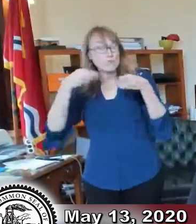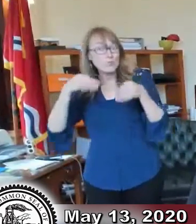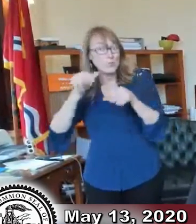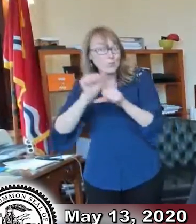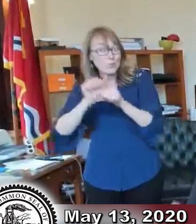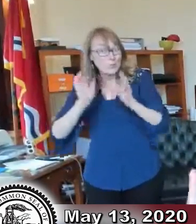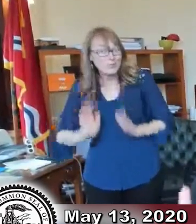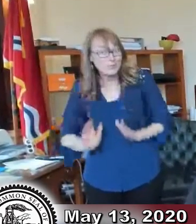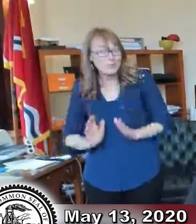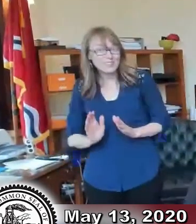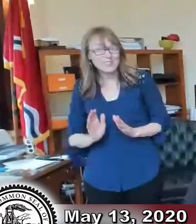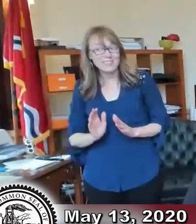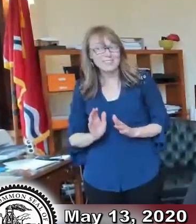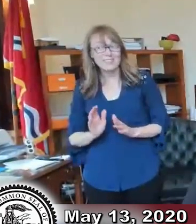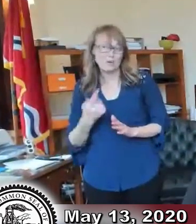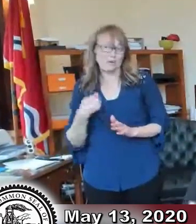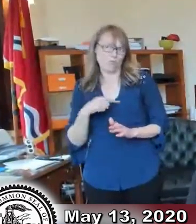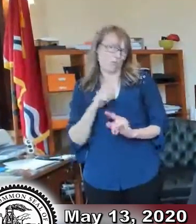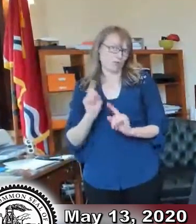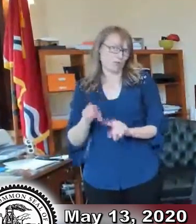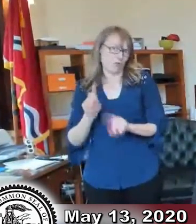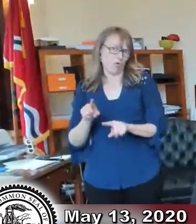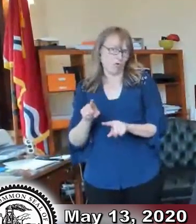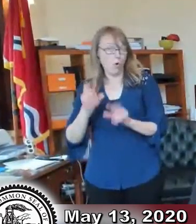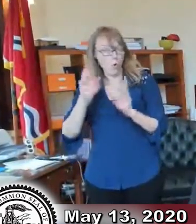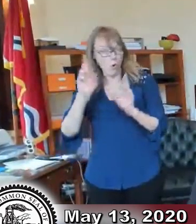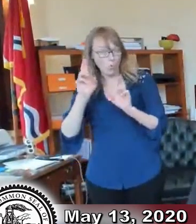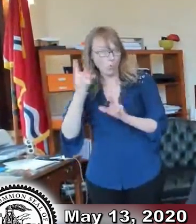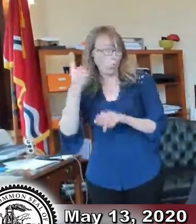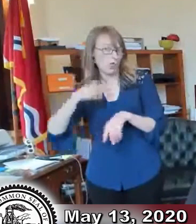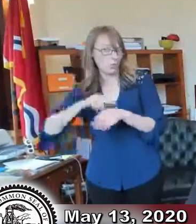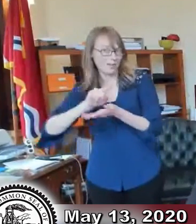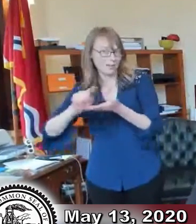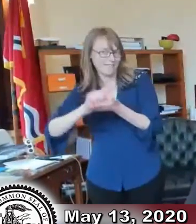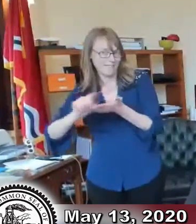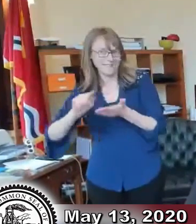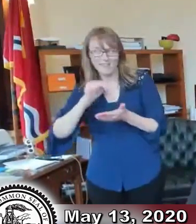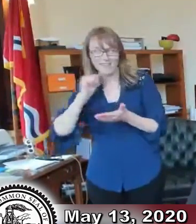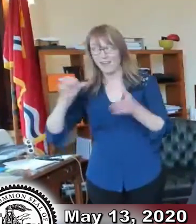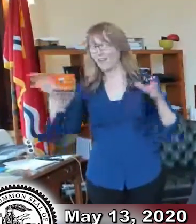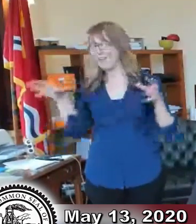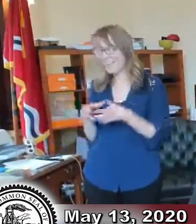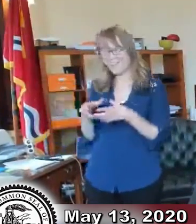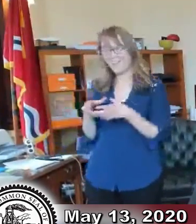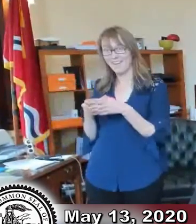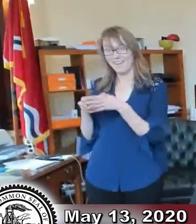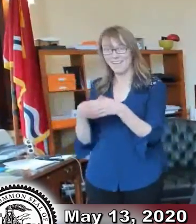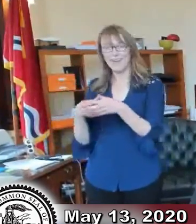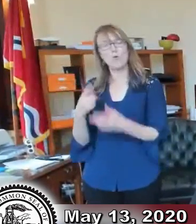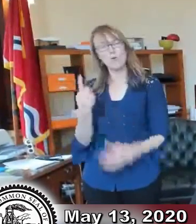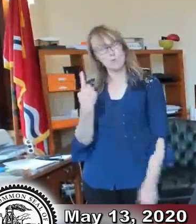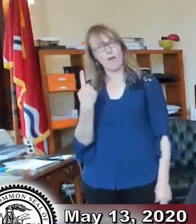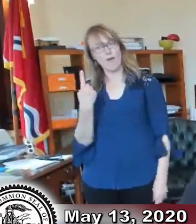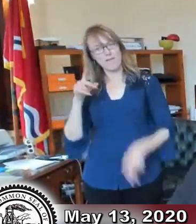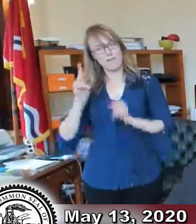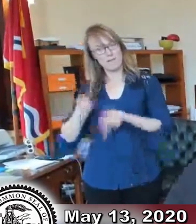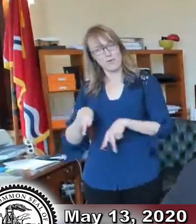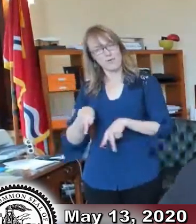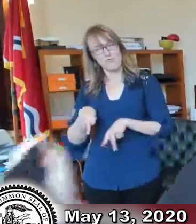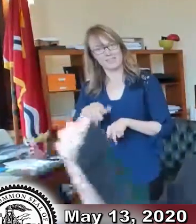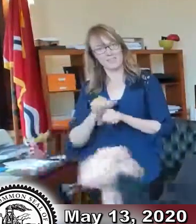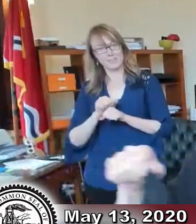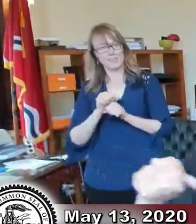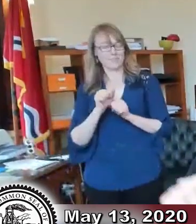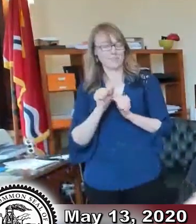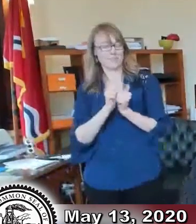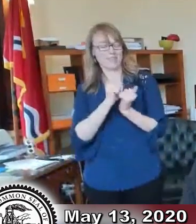going to the grocery store. I hope you're only going once a week and you're not making it a social outing. You're taking just yourself and your list. And